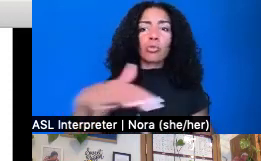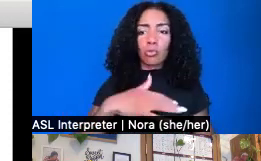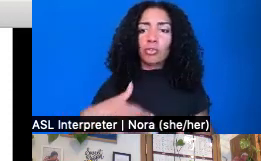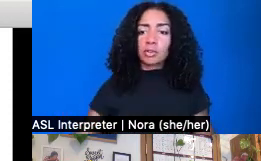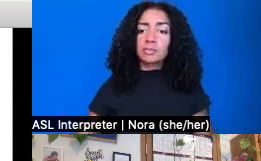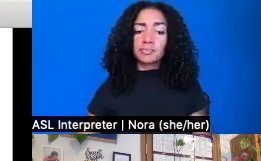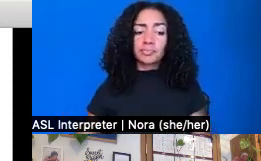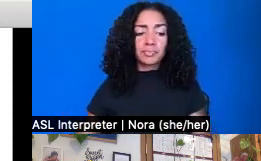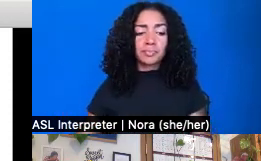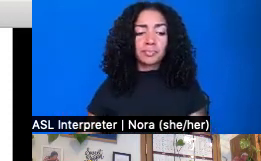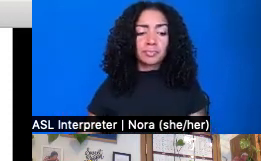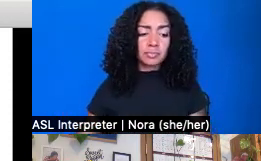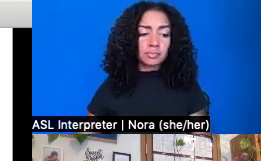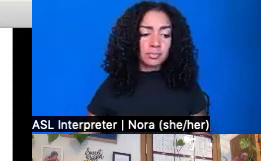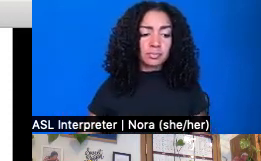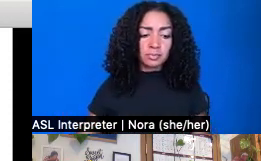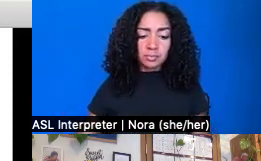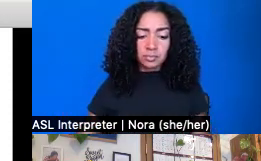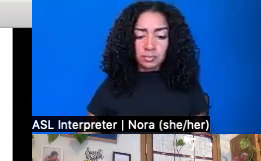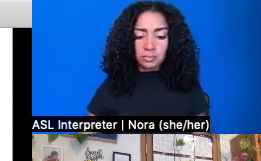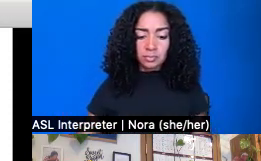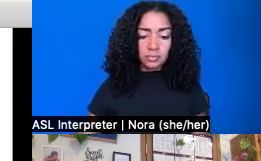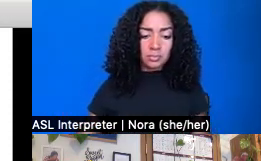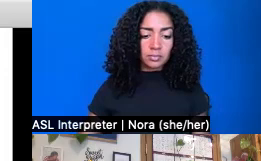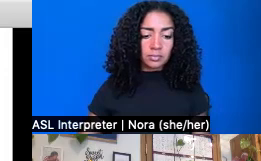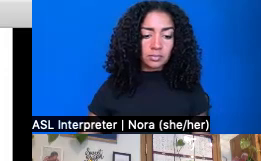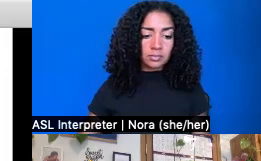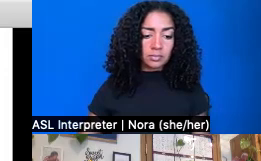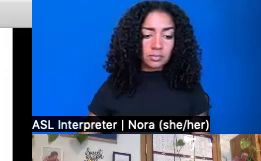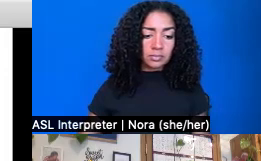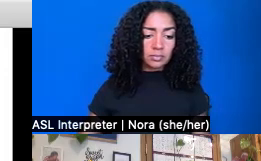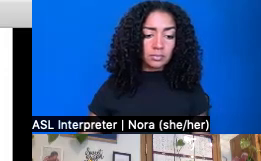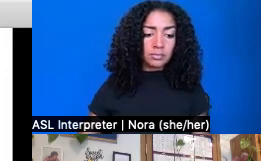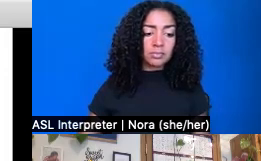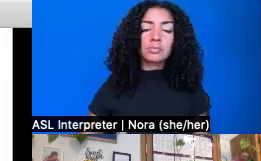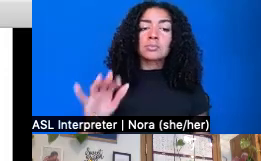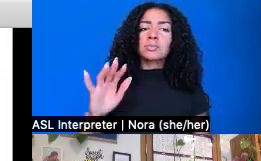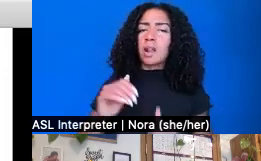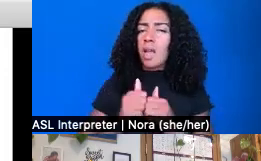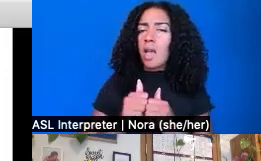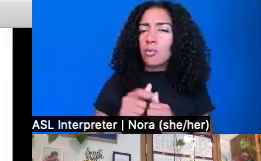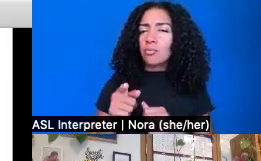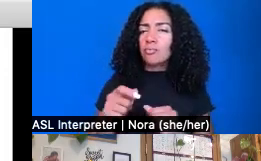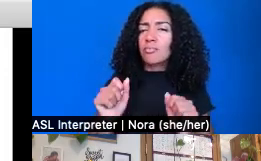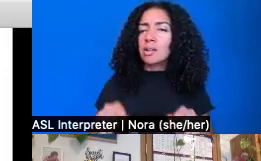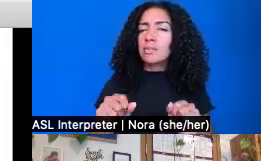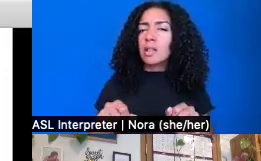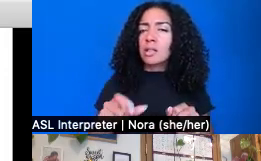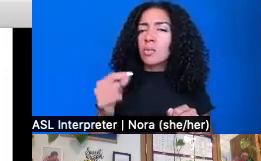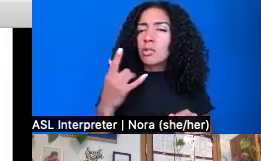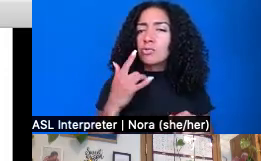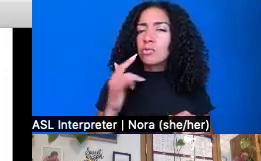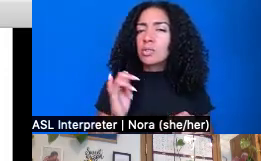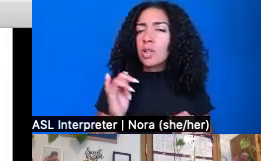And so how is that possible? How is sexual violence